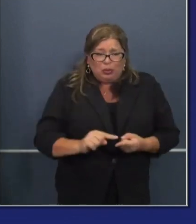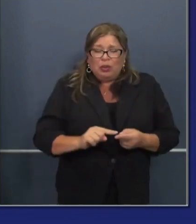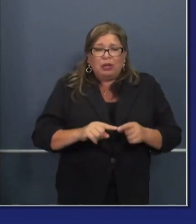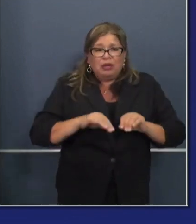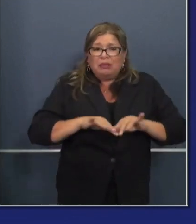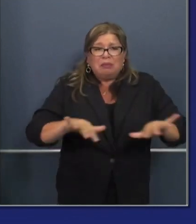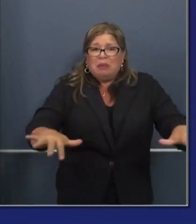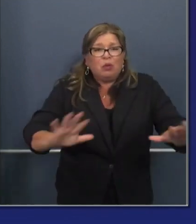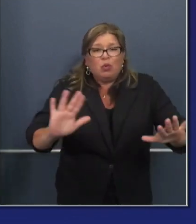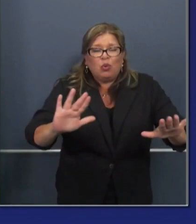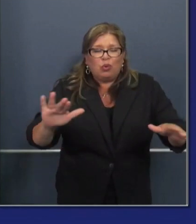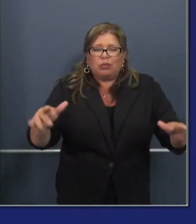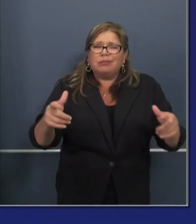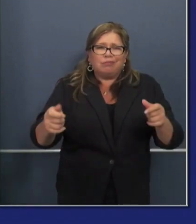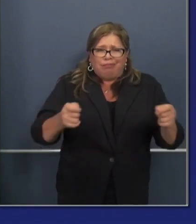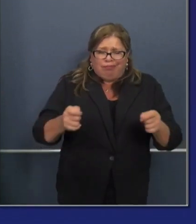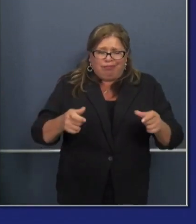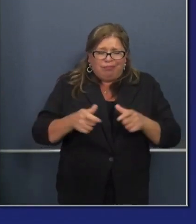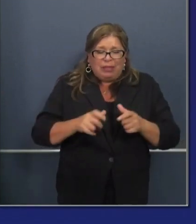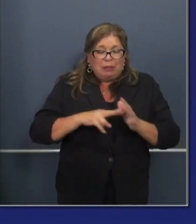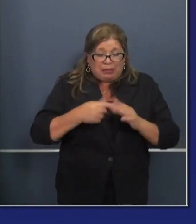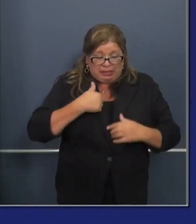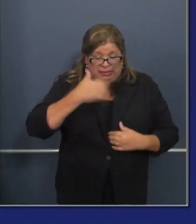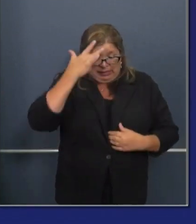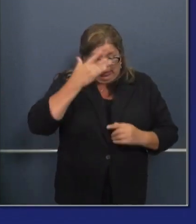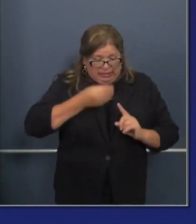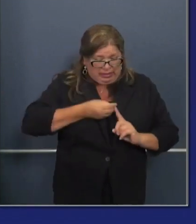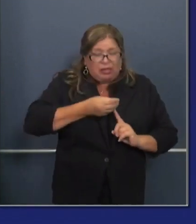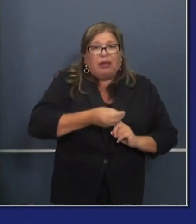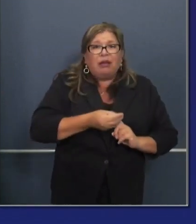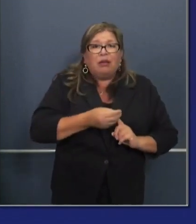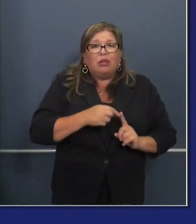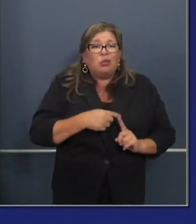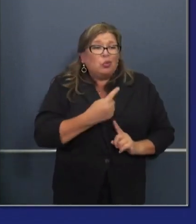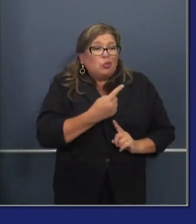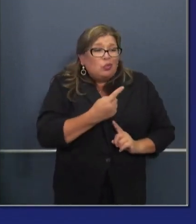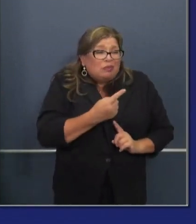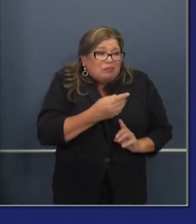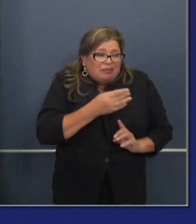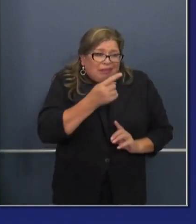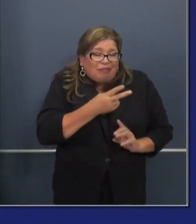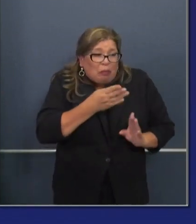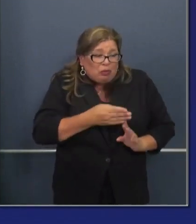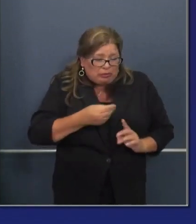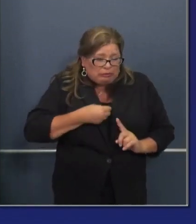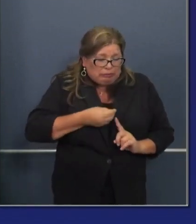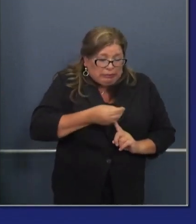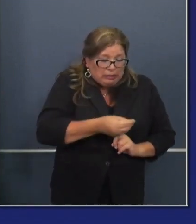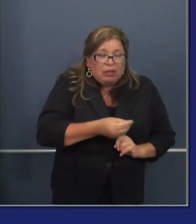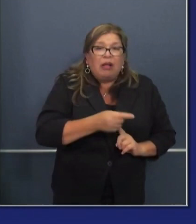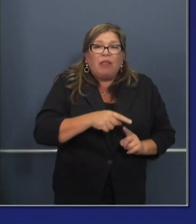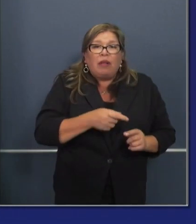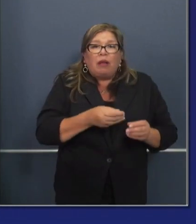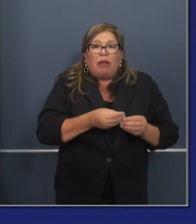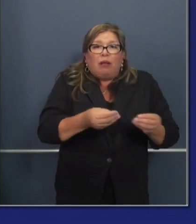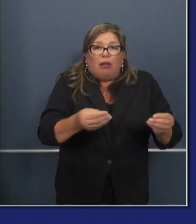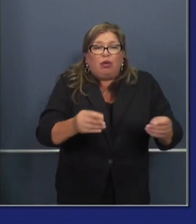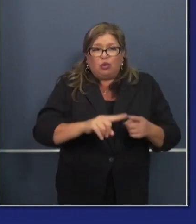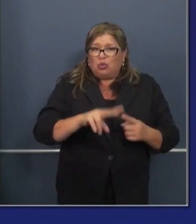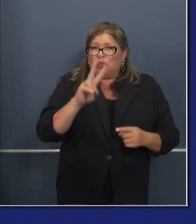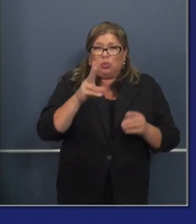own infection to just 2.5 people. And that is exactly how we control the spread in